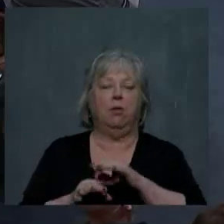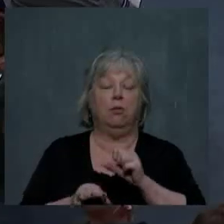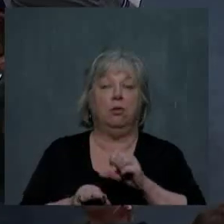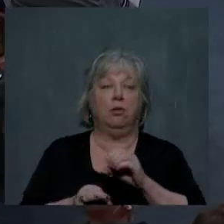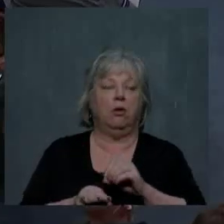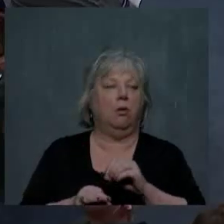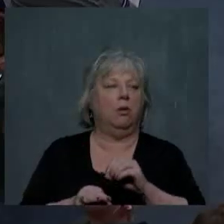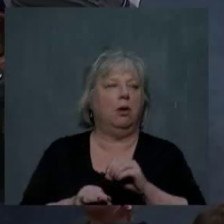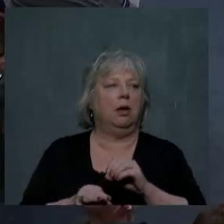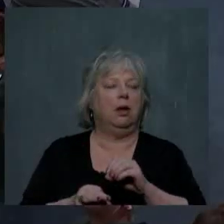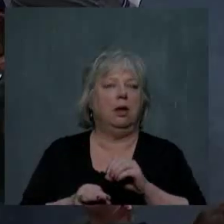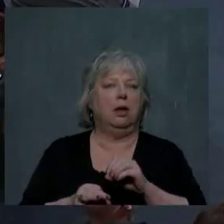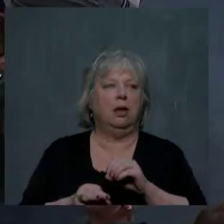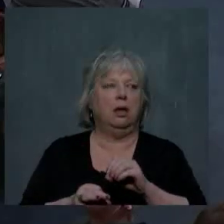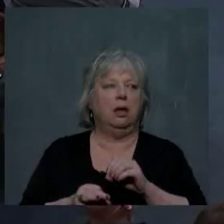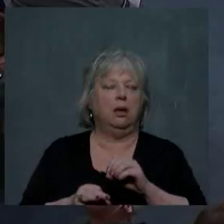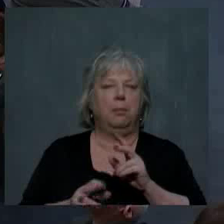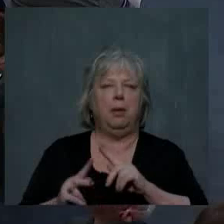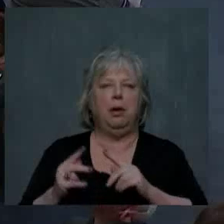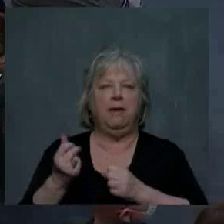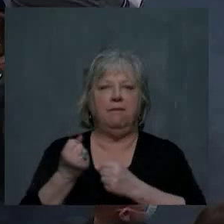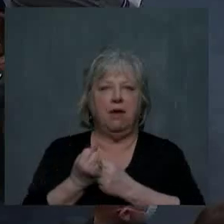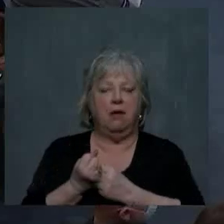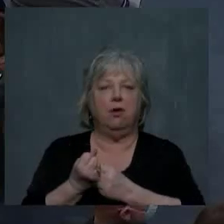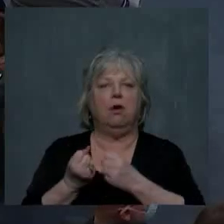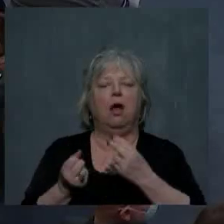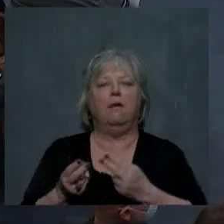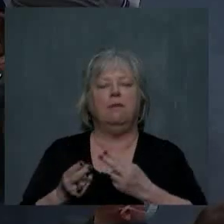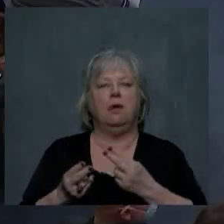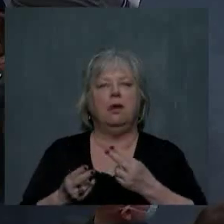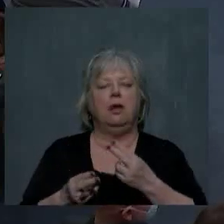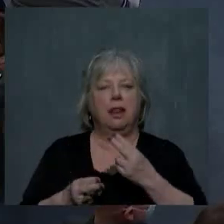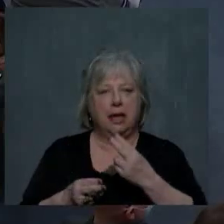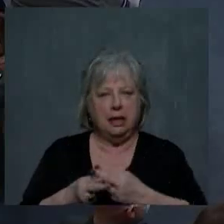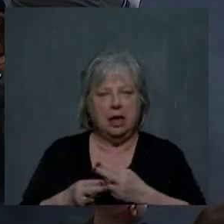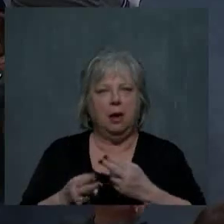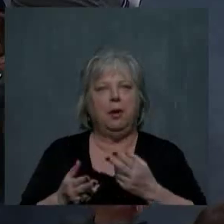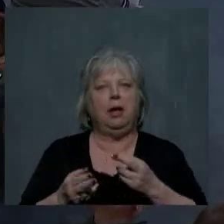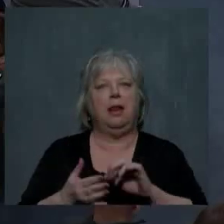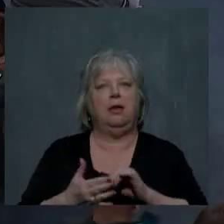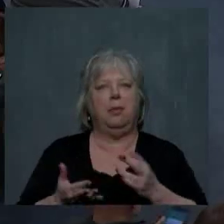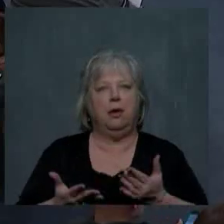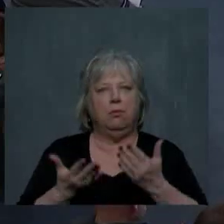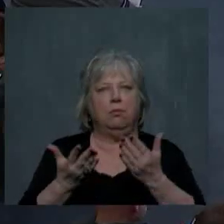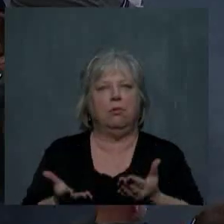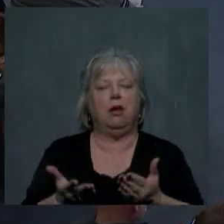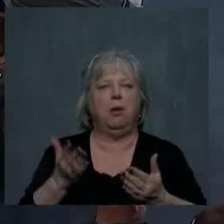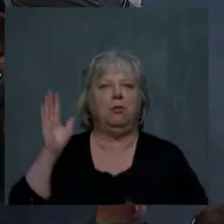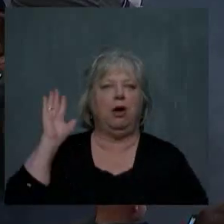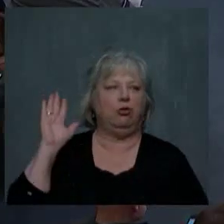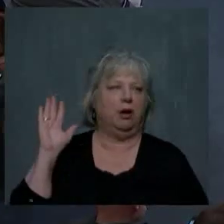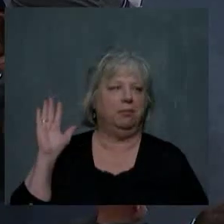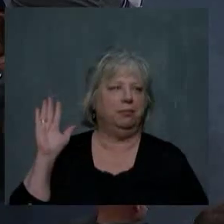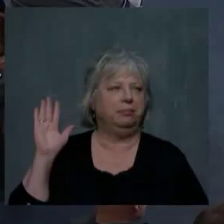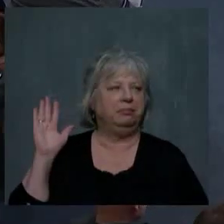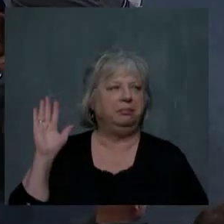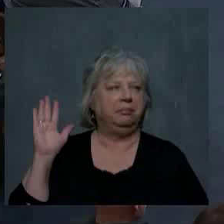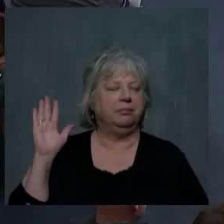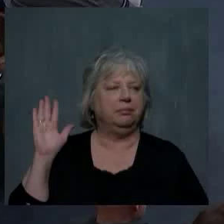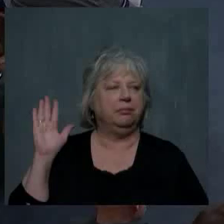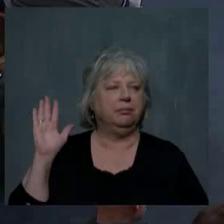those in favor of the nominee that's been offered up, raise your hand.